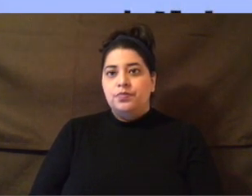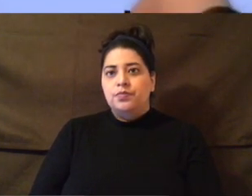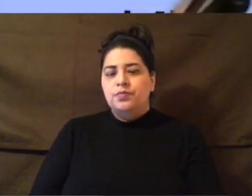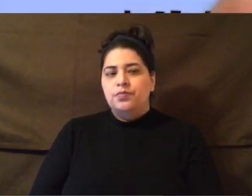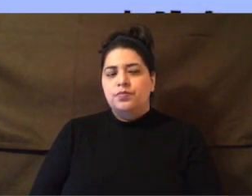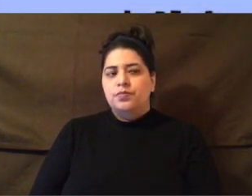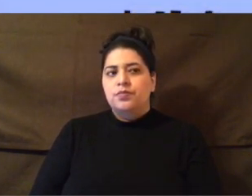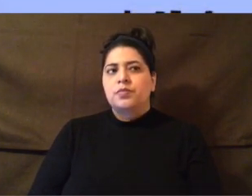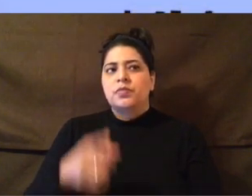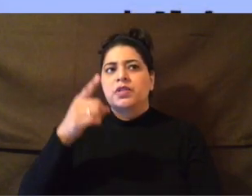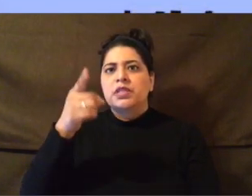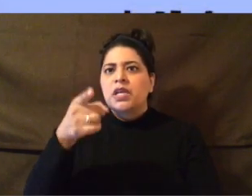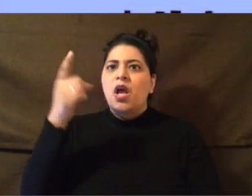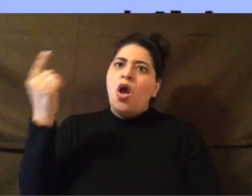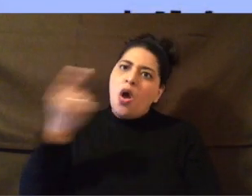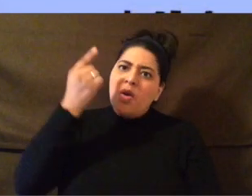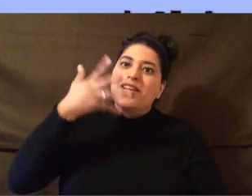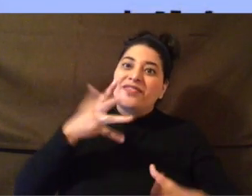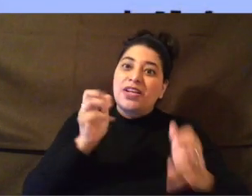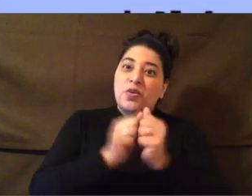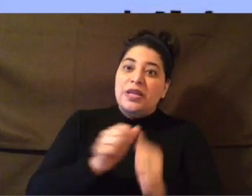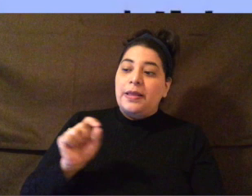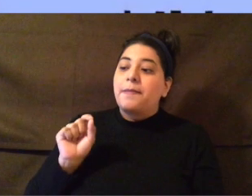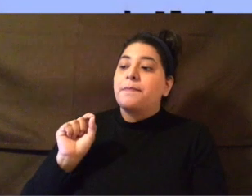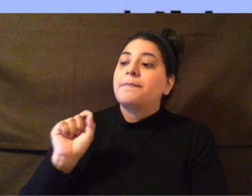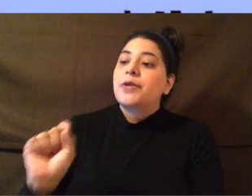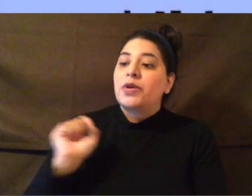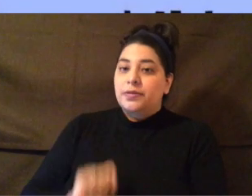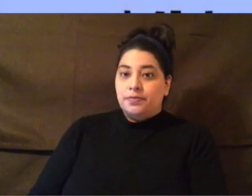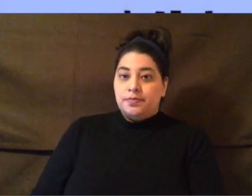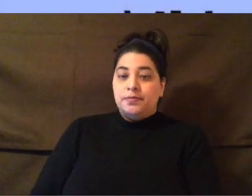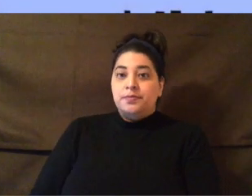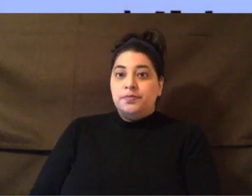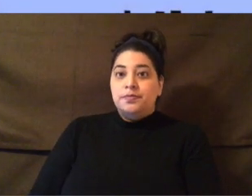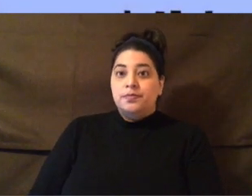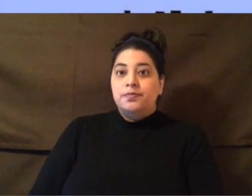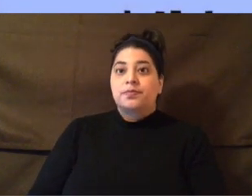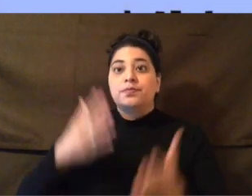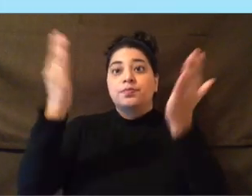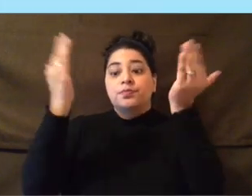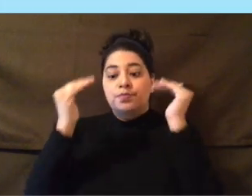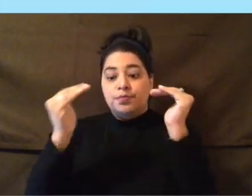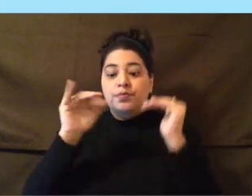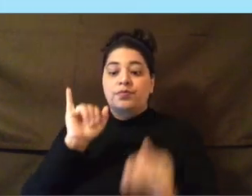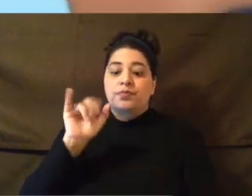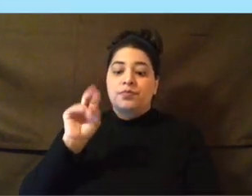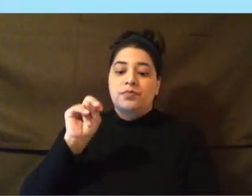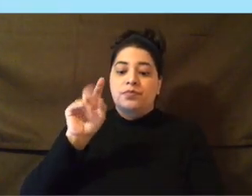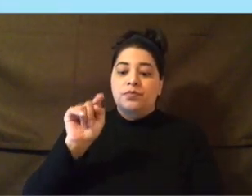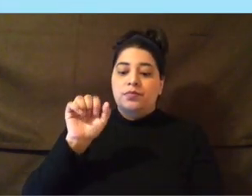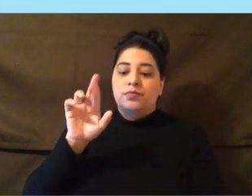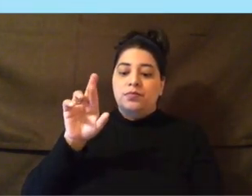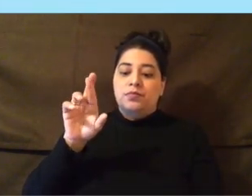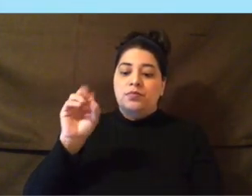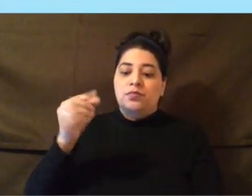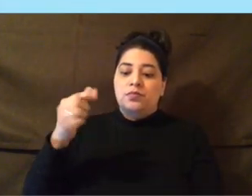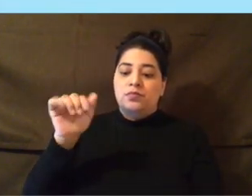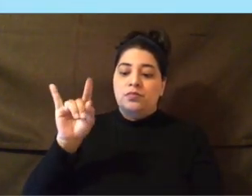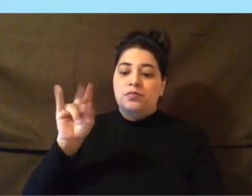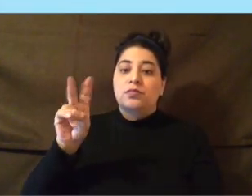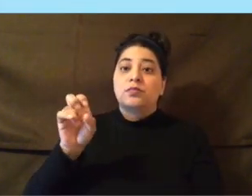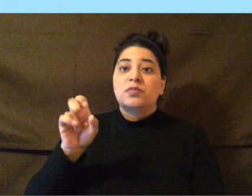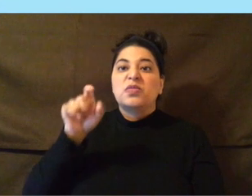something. Declarative sentences always end in a period. Next is